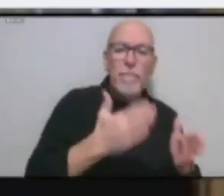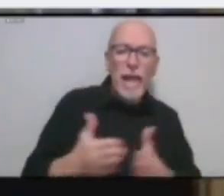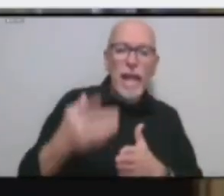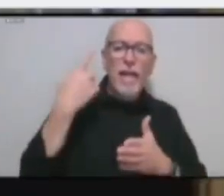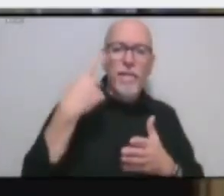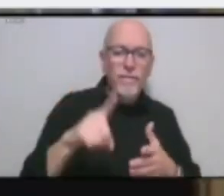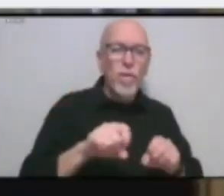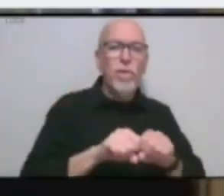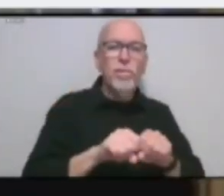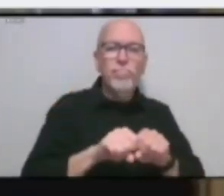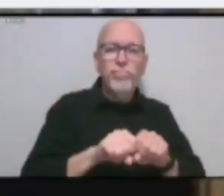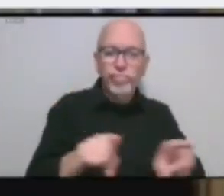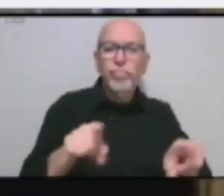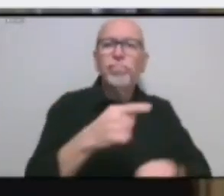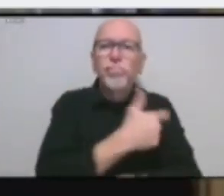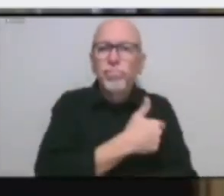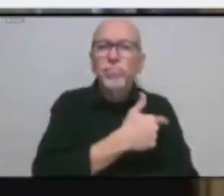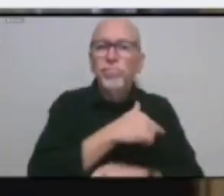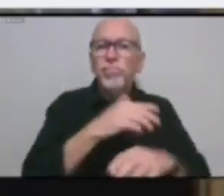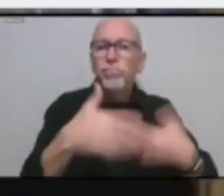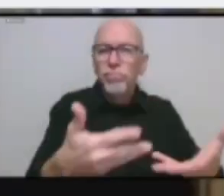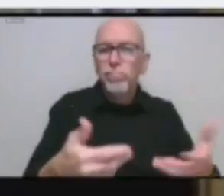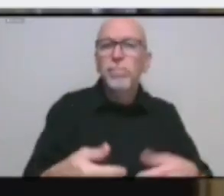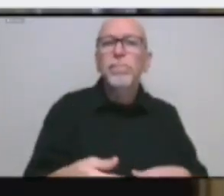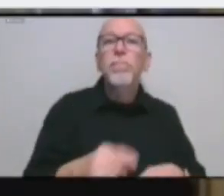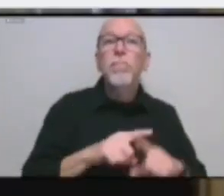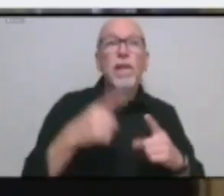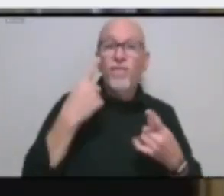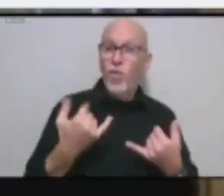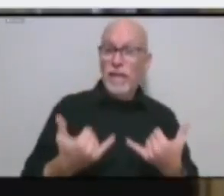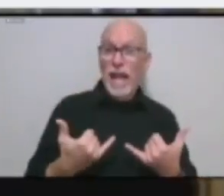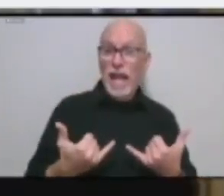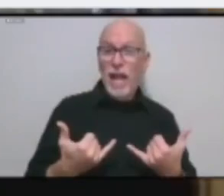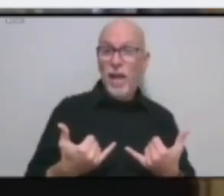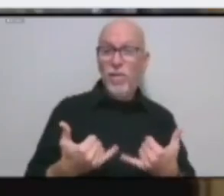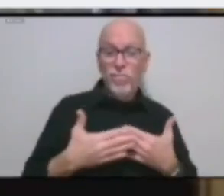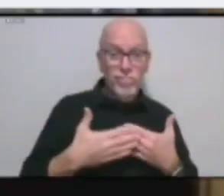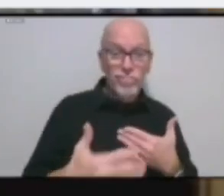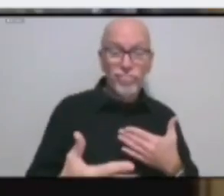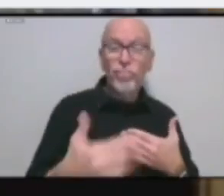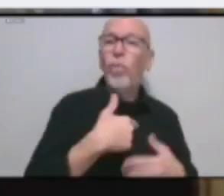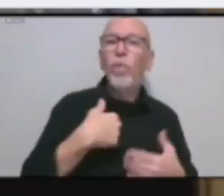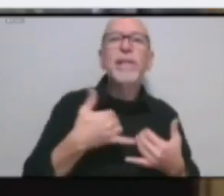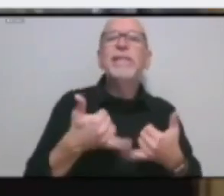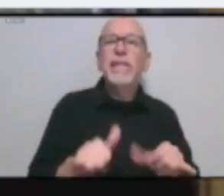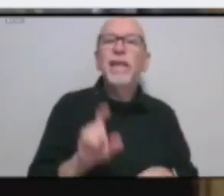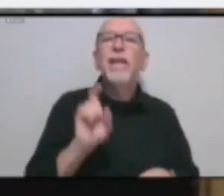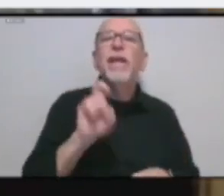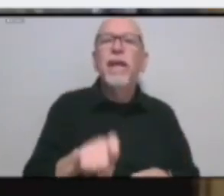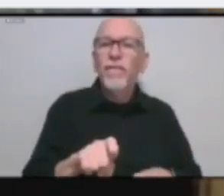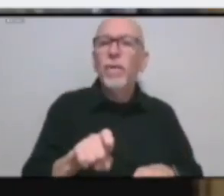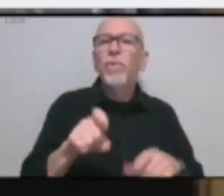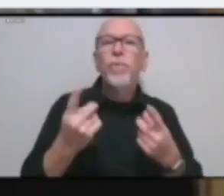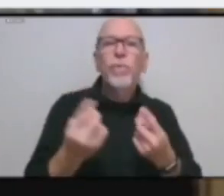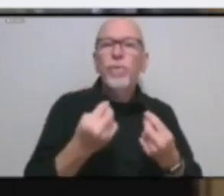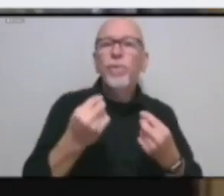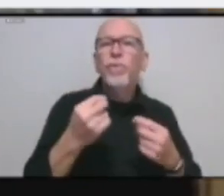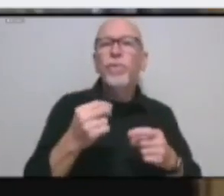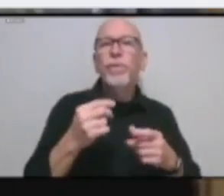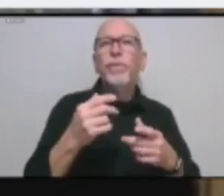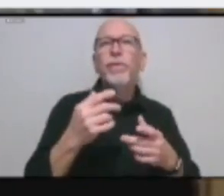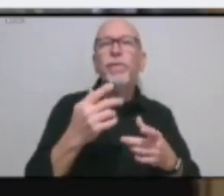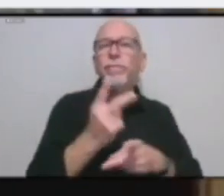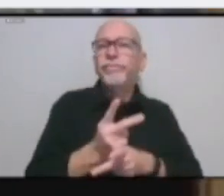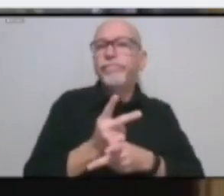then through it, we're going to have to practice these, as Dean Halverson said,